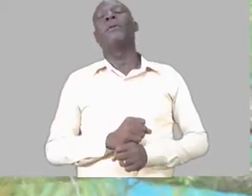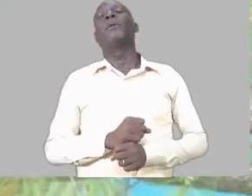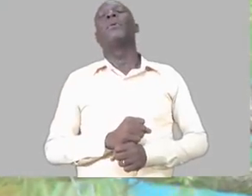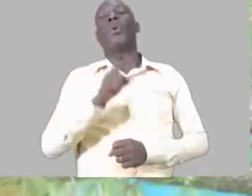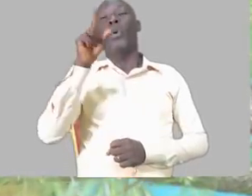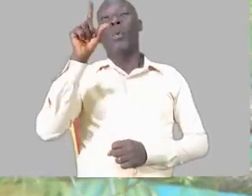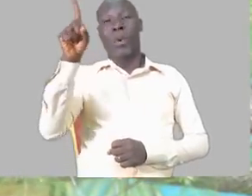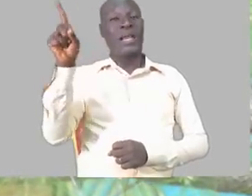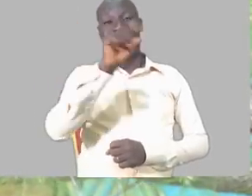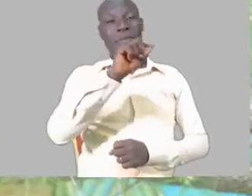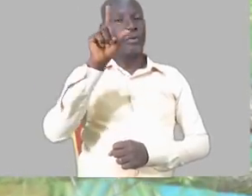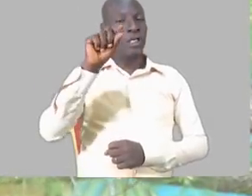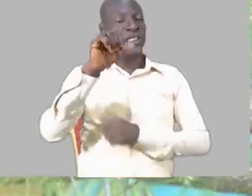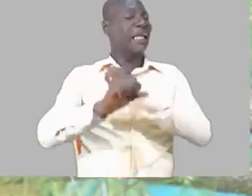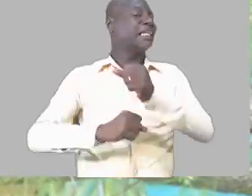and a Noah at the preacher here.